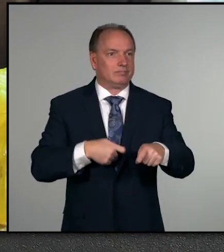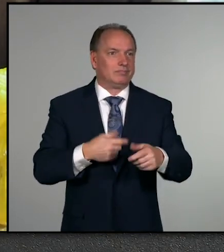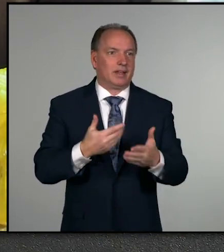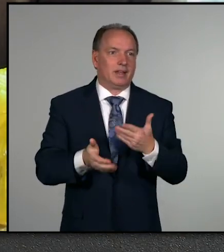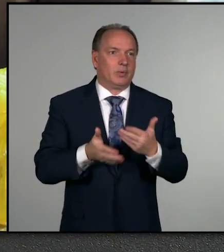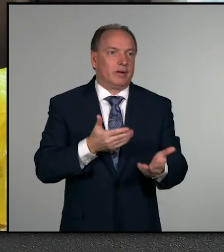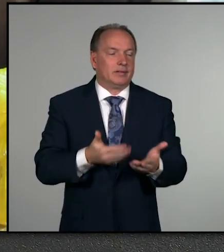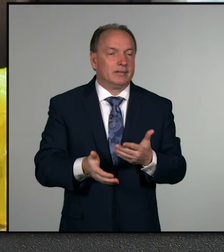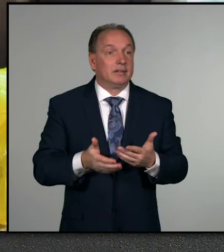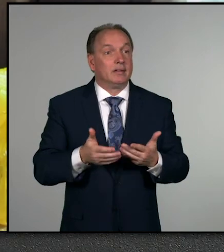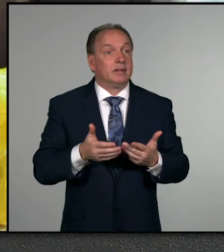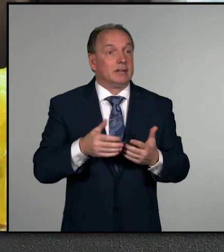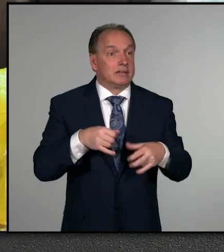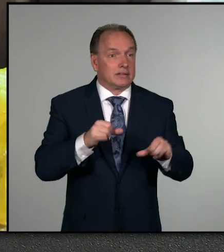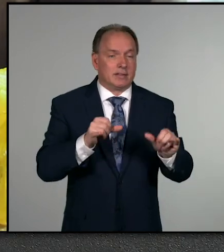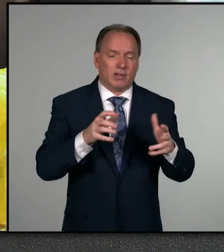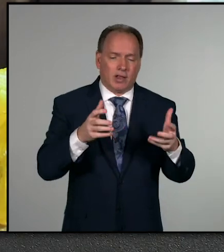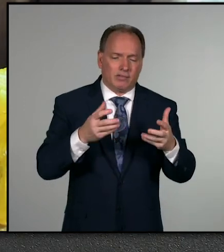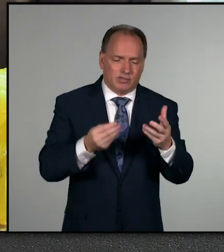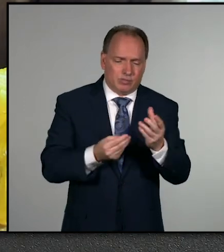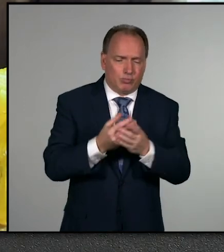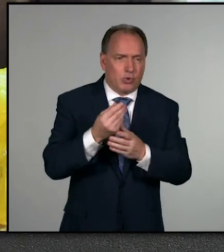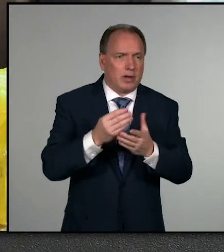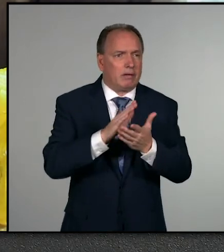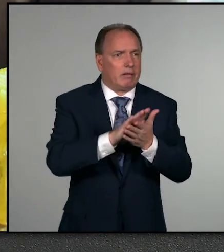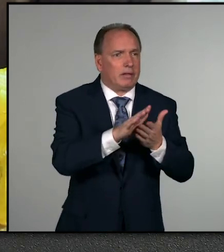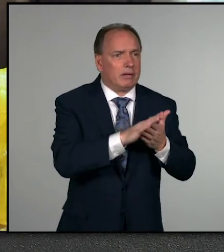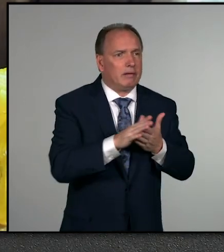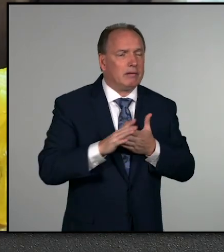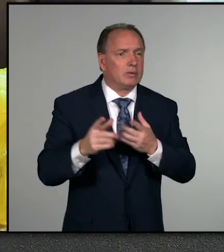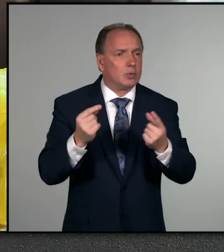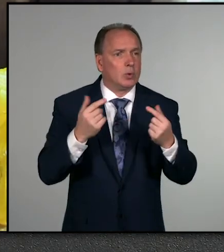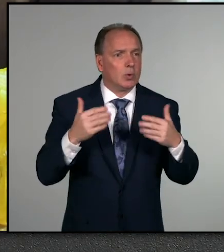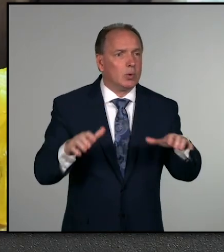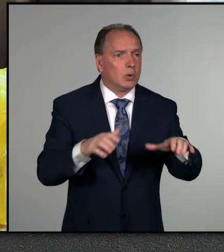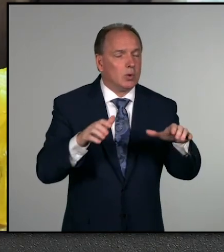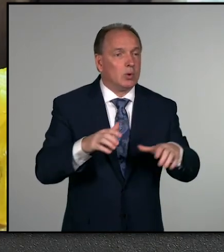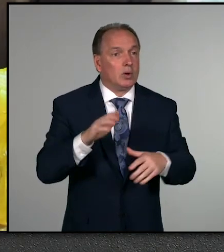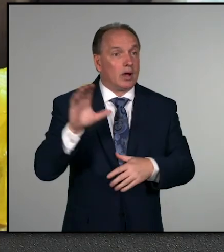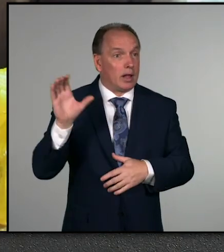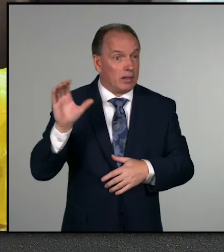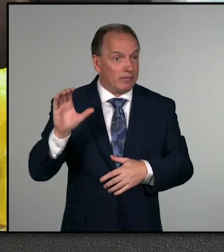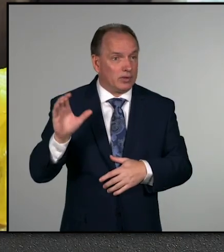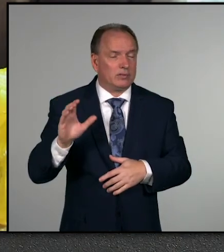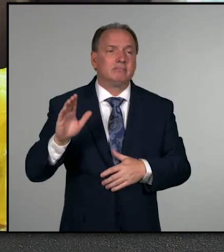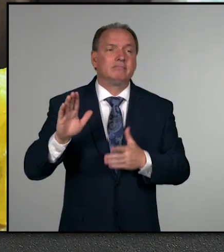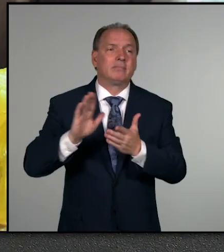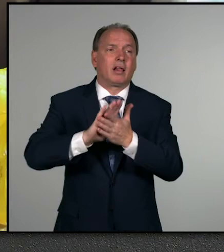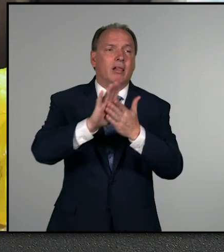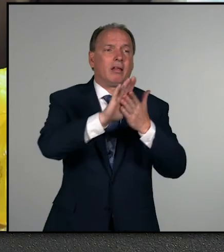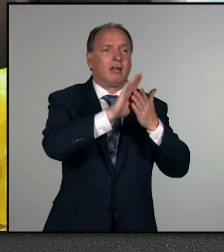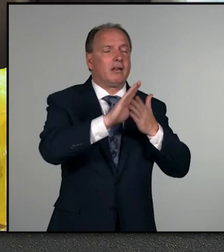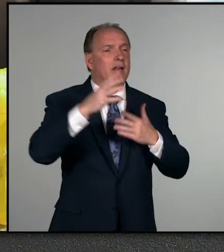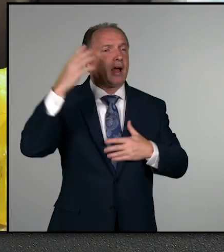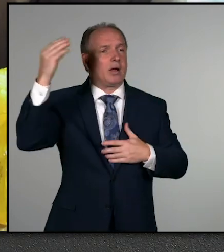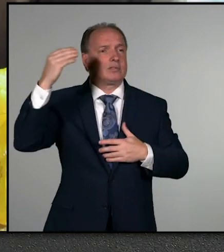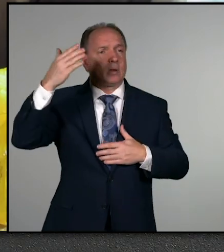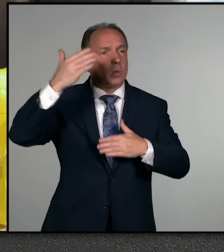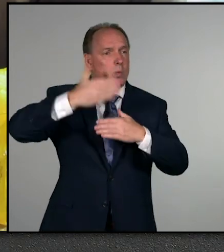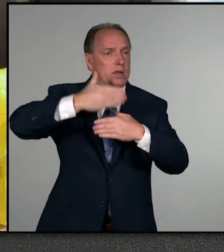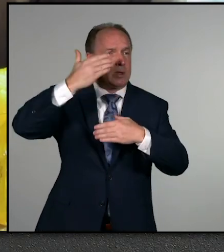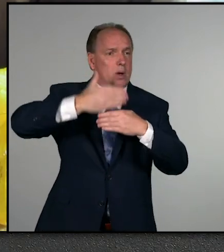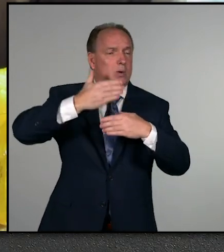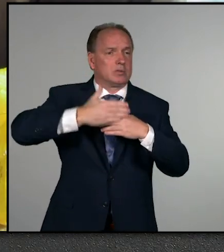anyways. There was still a lot of spring cleaning to do. Clifford cleaned the windows all by himself. First